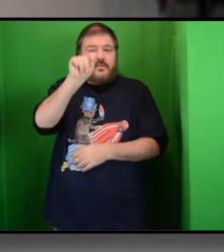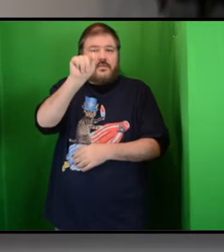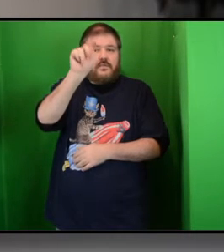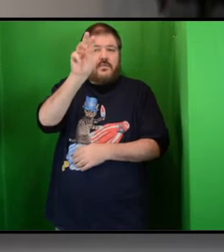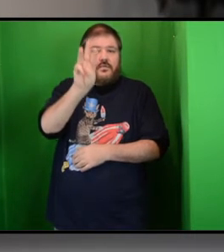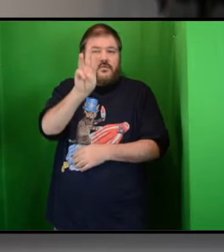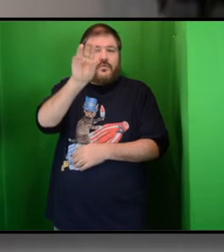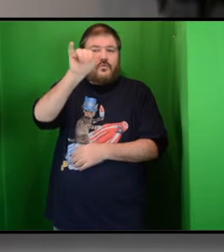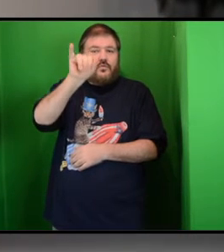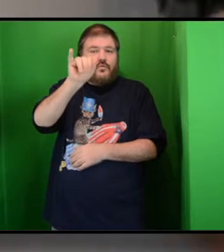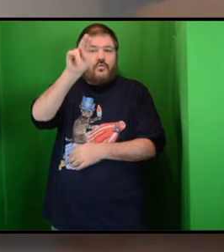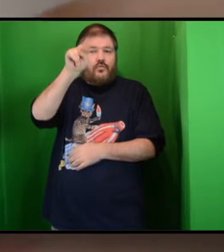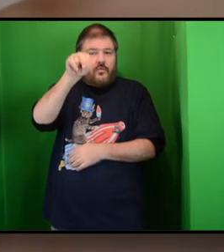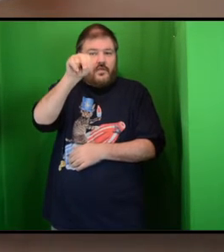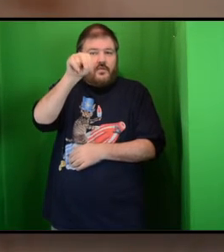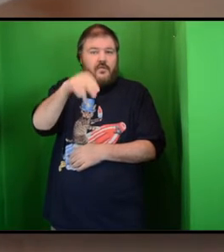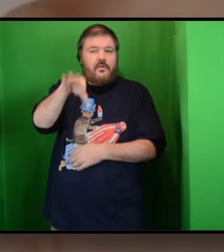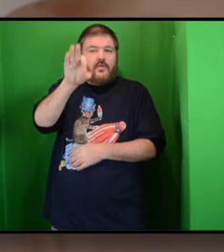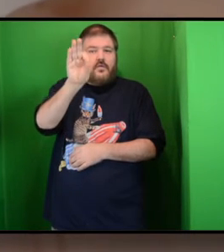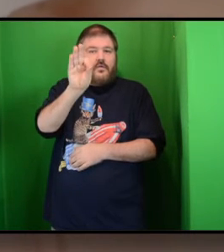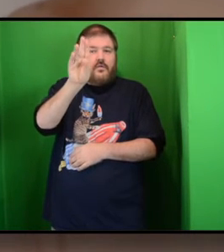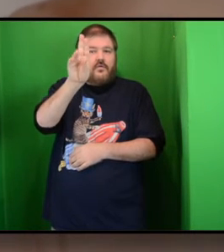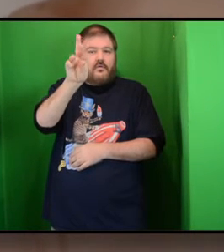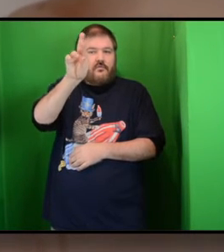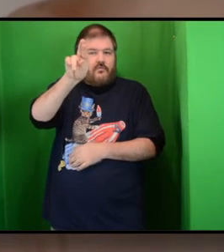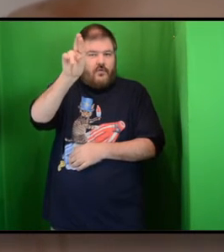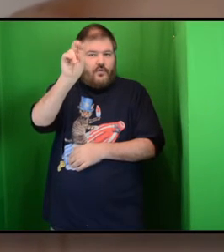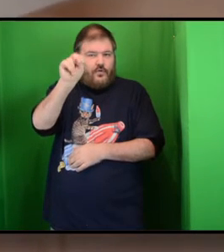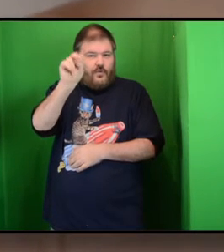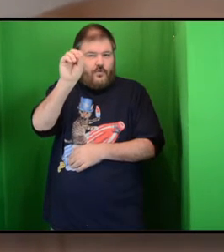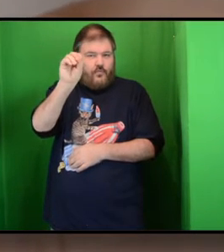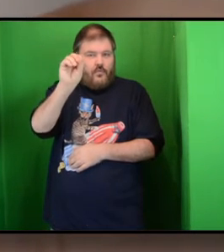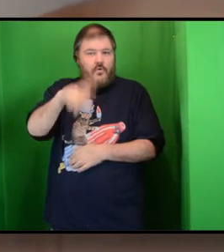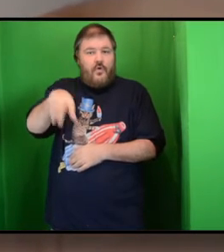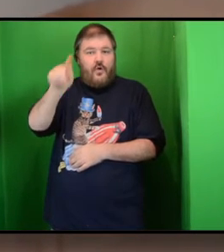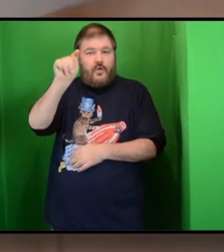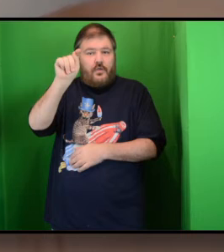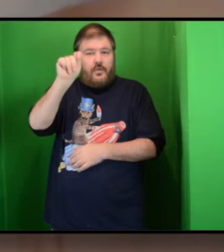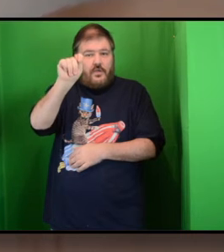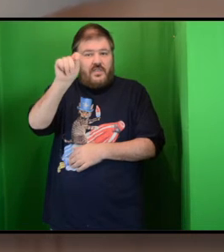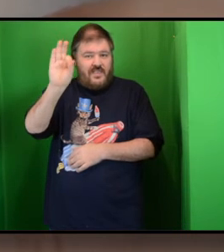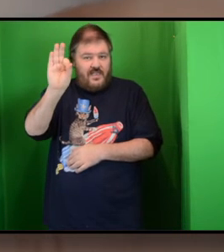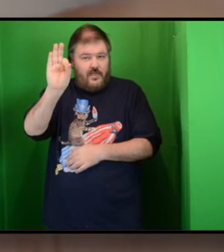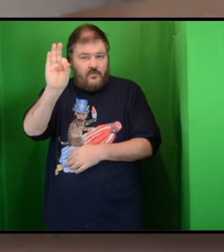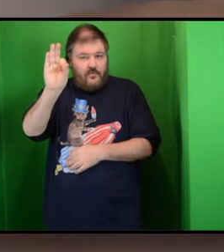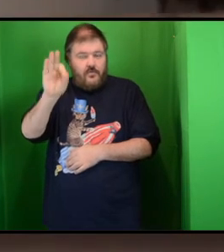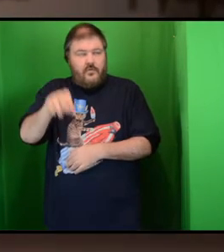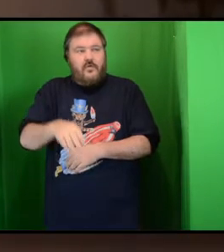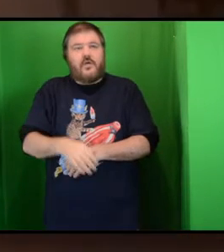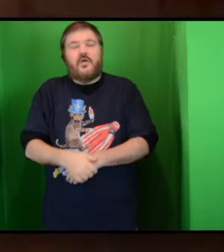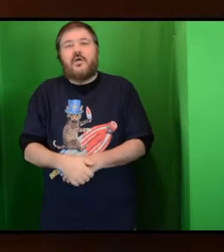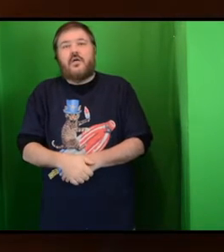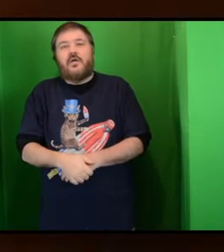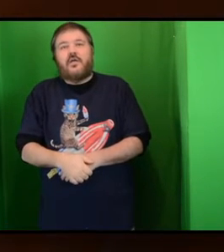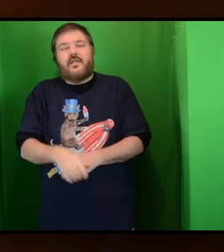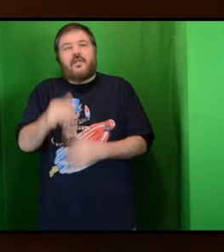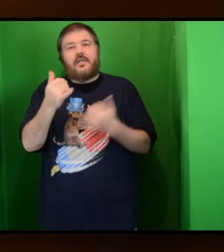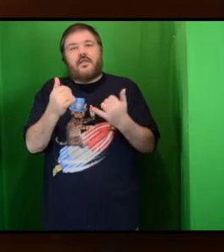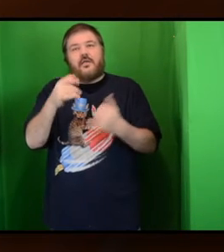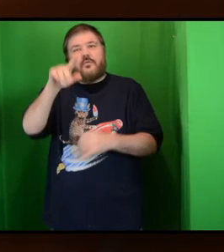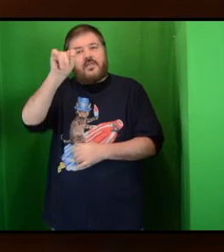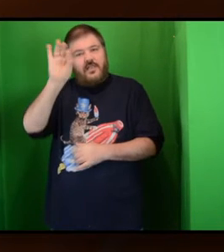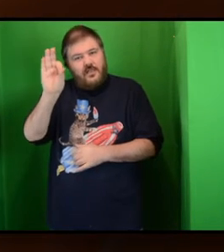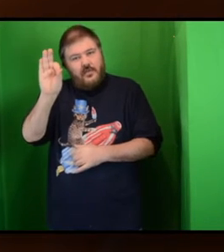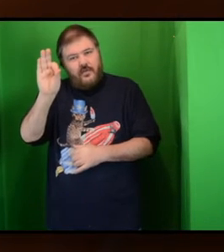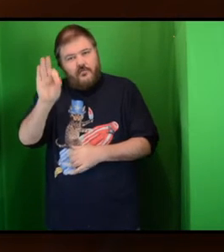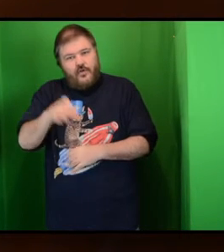is more of I think he more transforms into like a gargoyle monster type of thing. You can see the if you look onto the